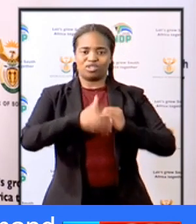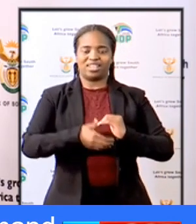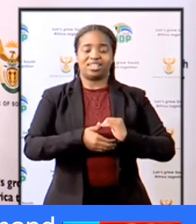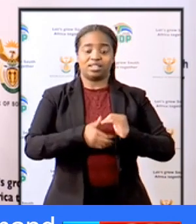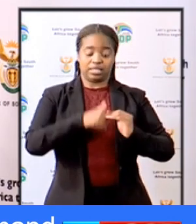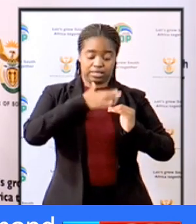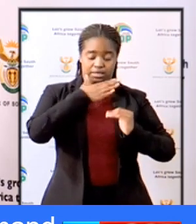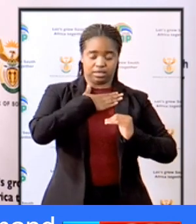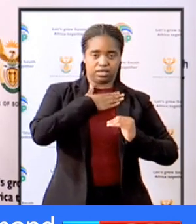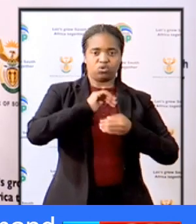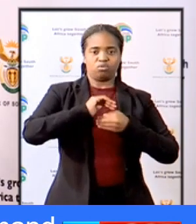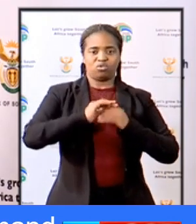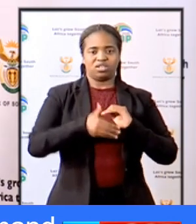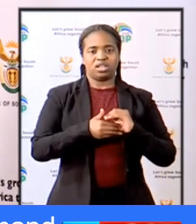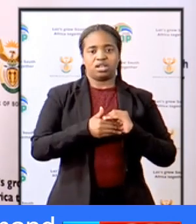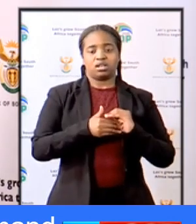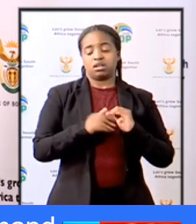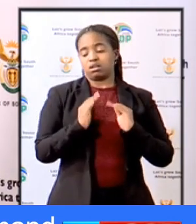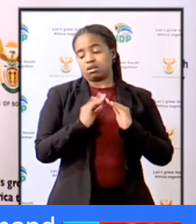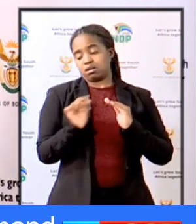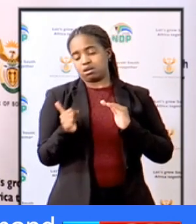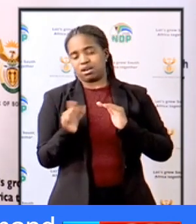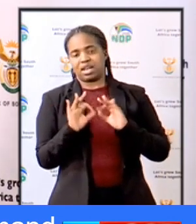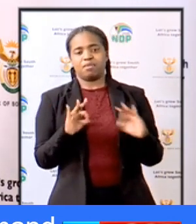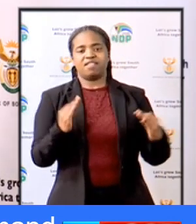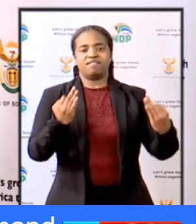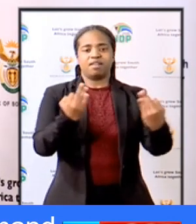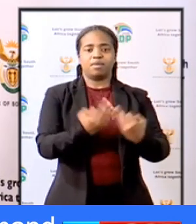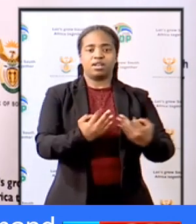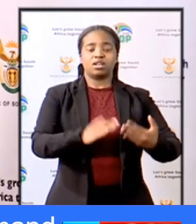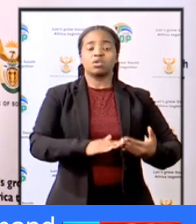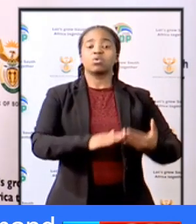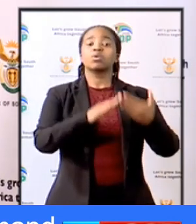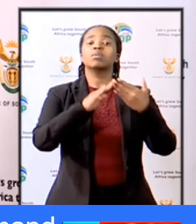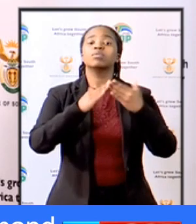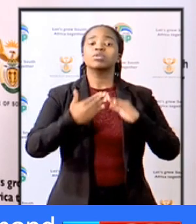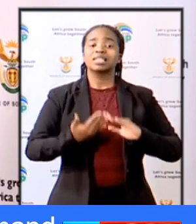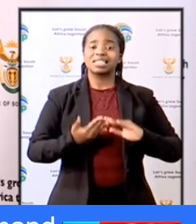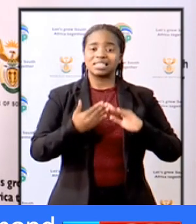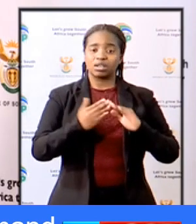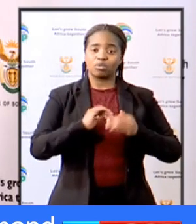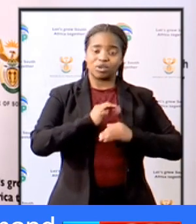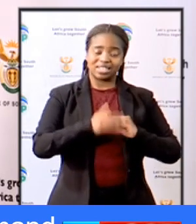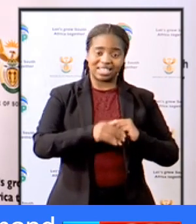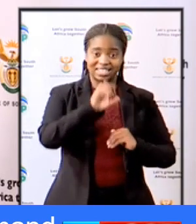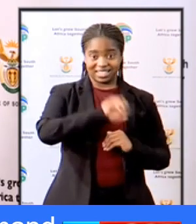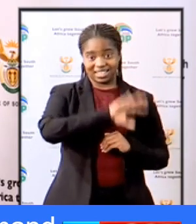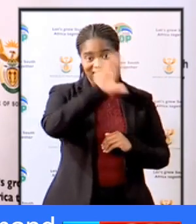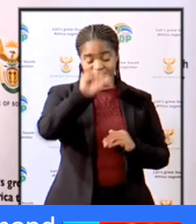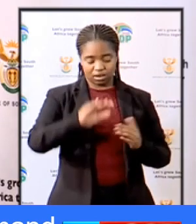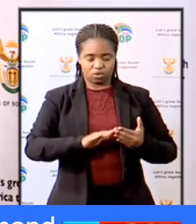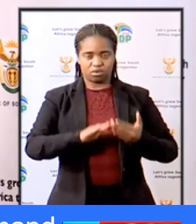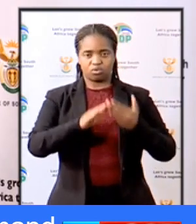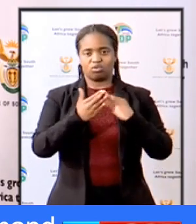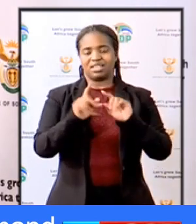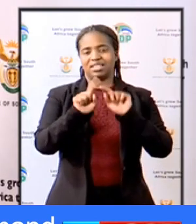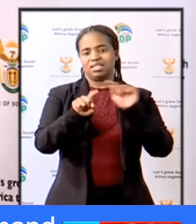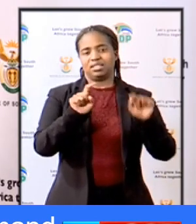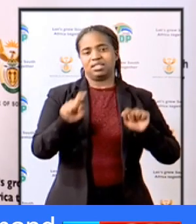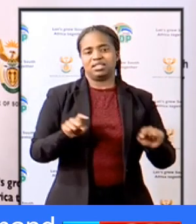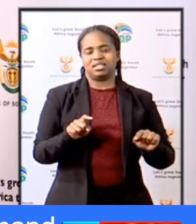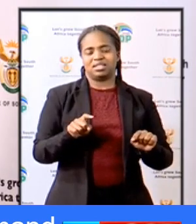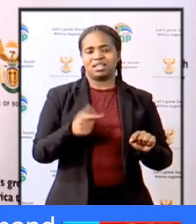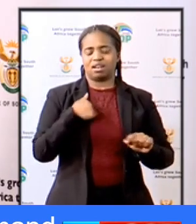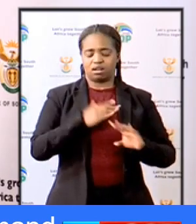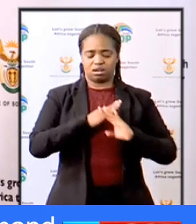protect ourselves, to protect our families, and to protect our communities